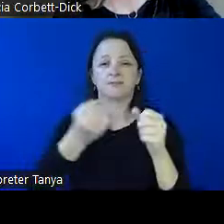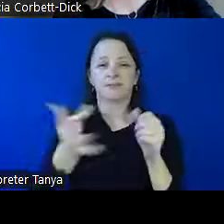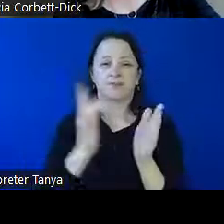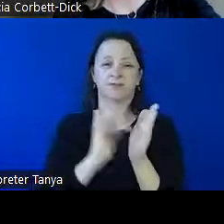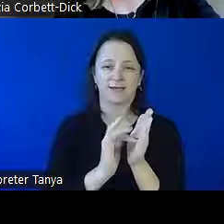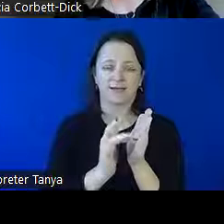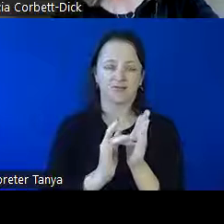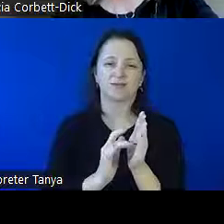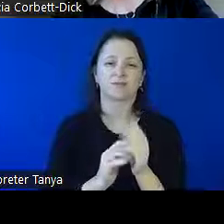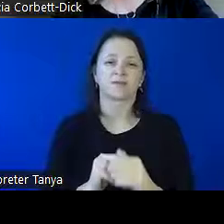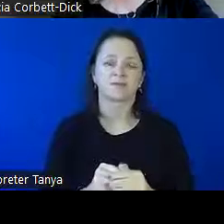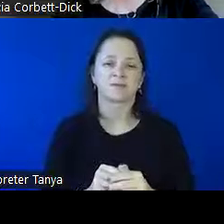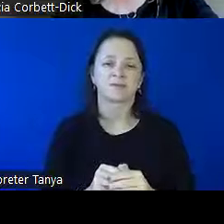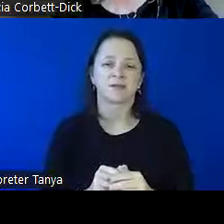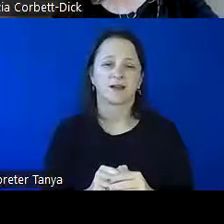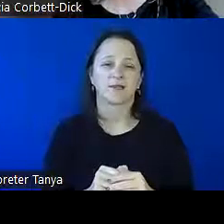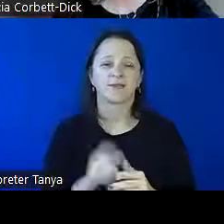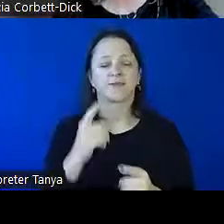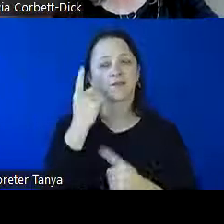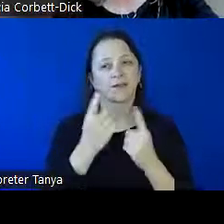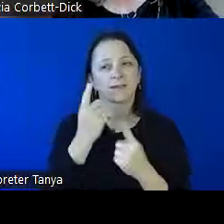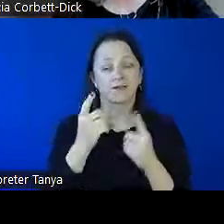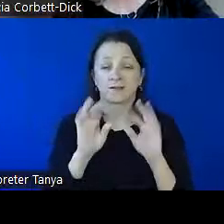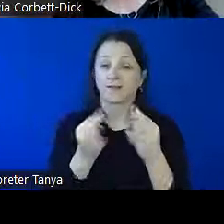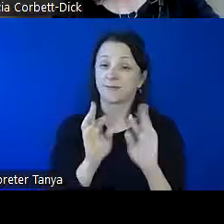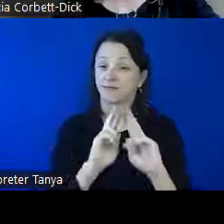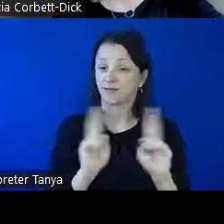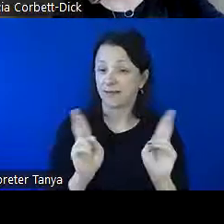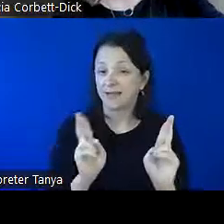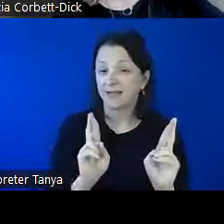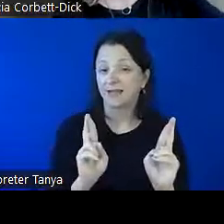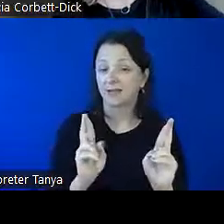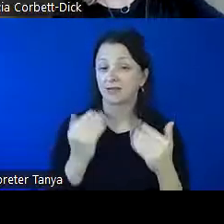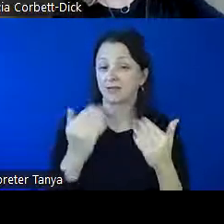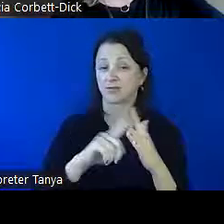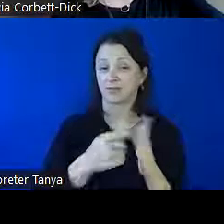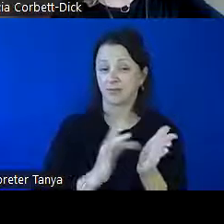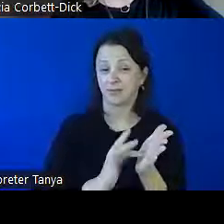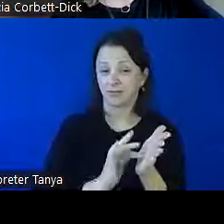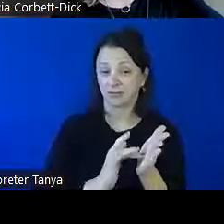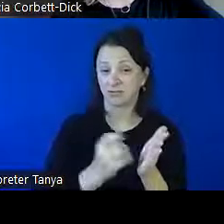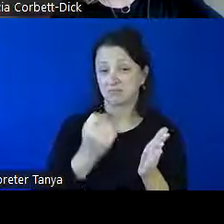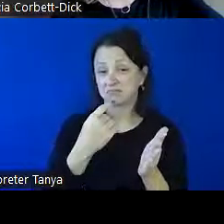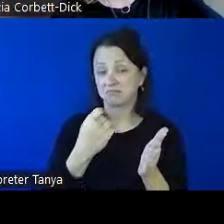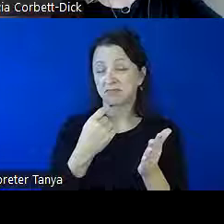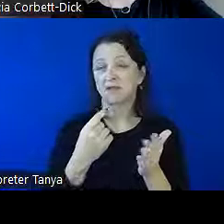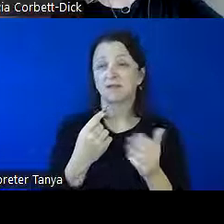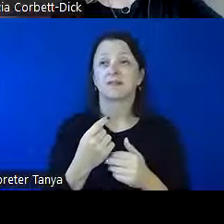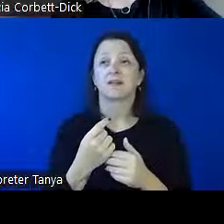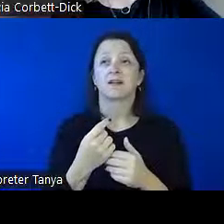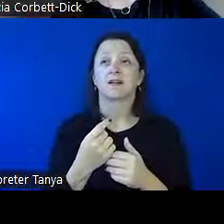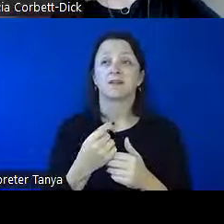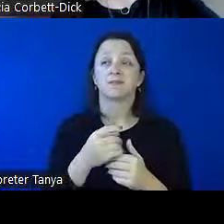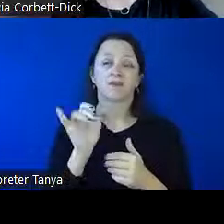had been tried. Is there a readiness in the family to initiate medication? And do